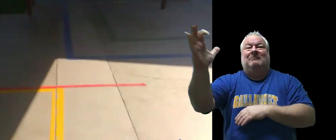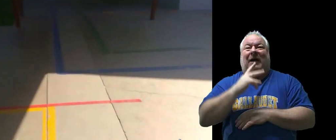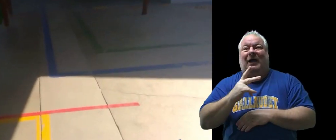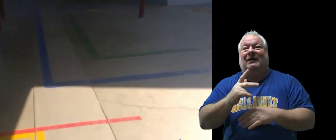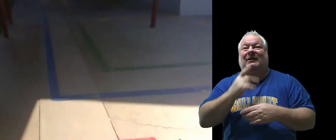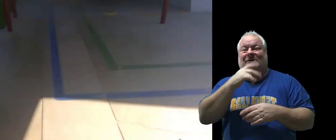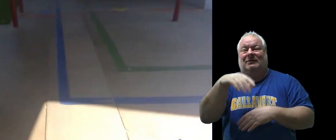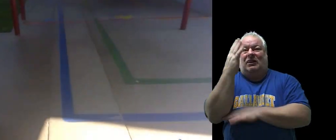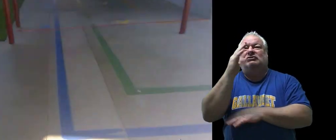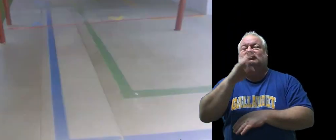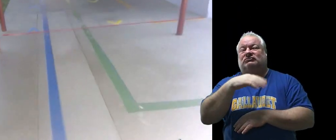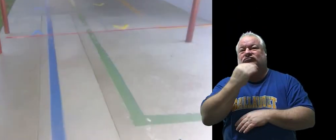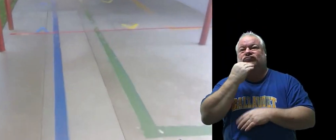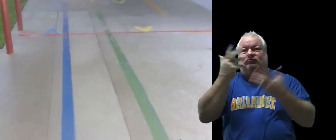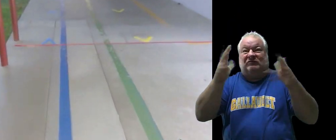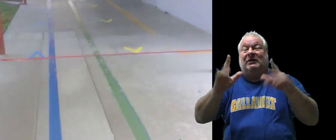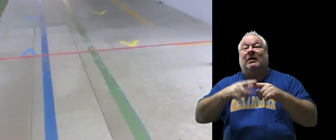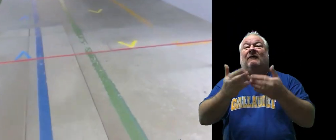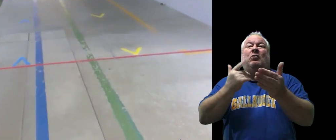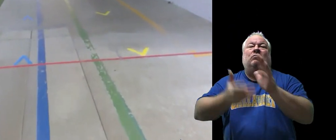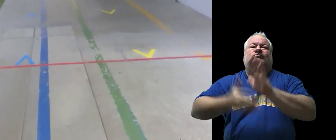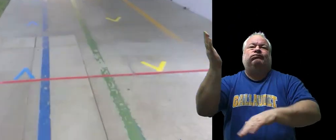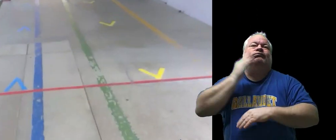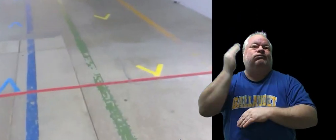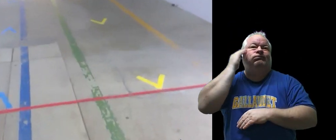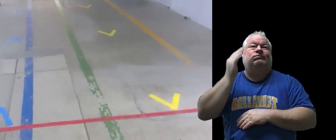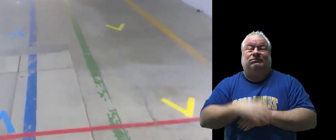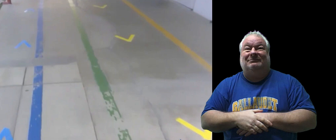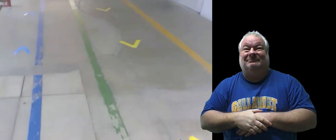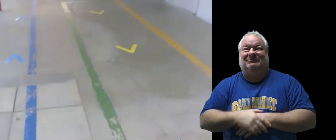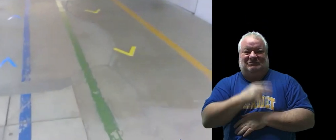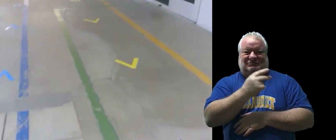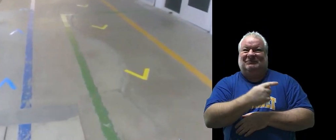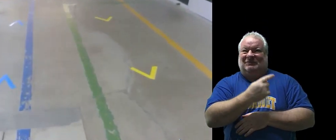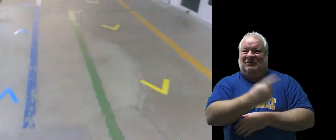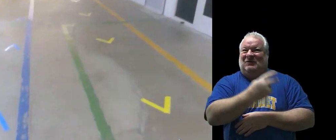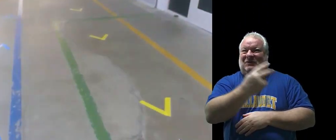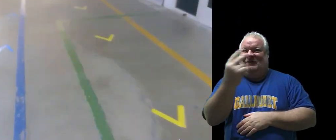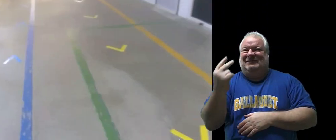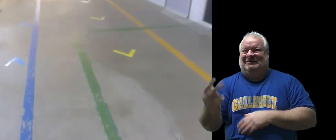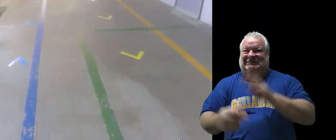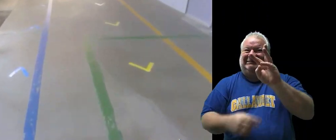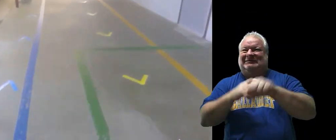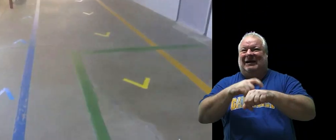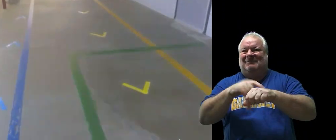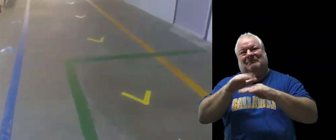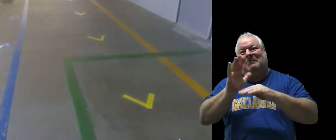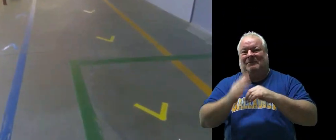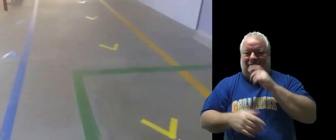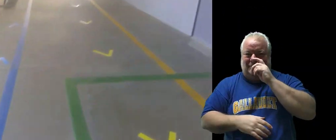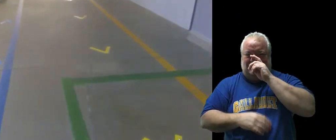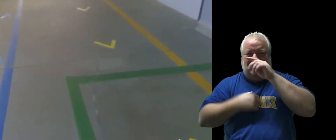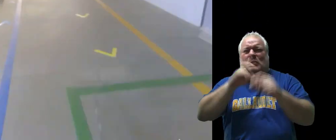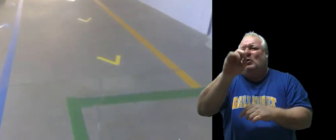after you go to lunch, and before you go home. We are going to be doing everything